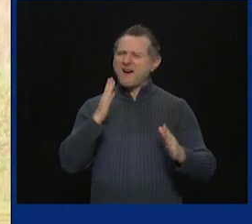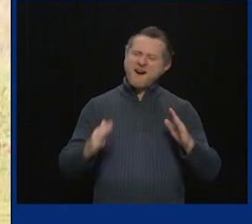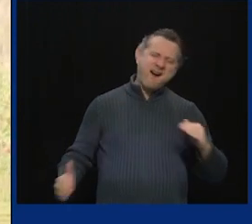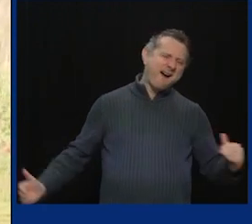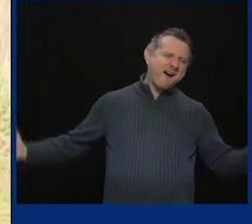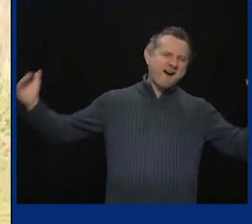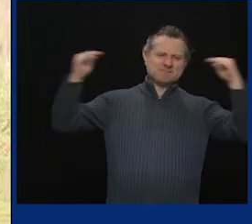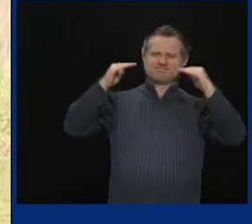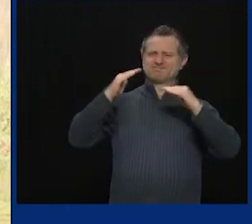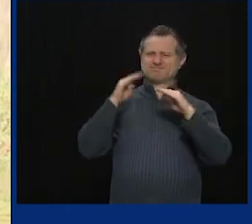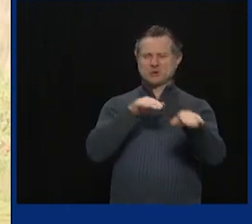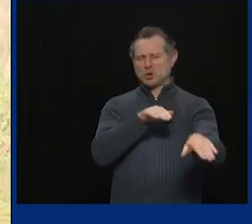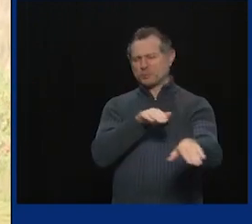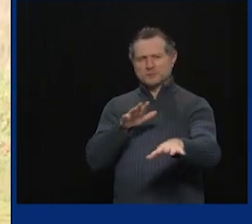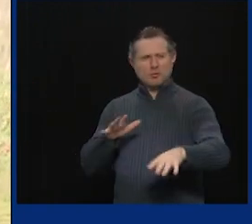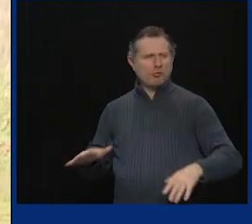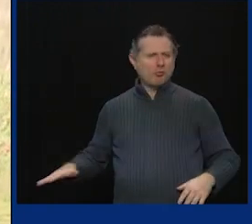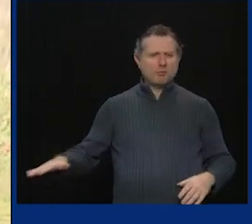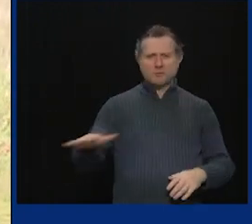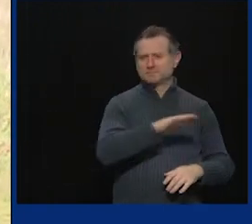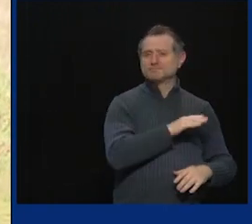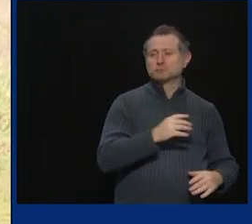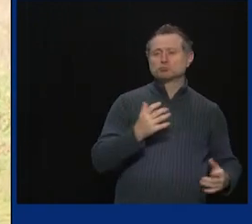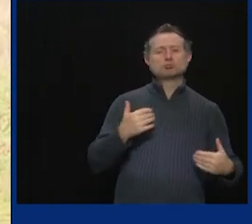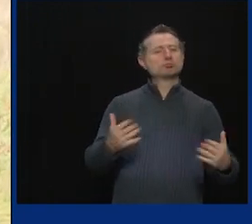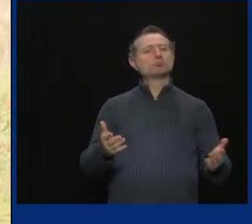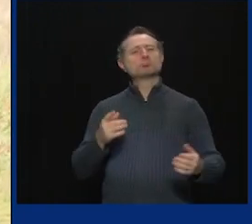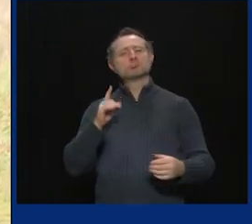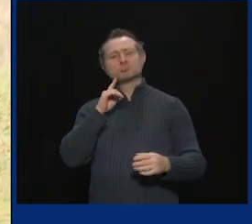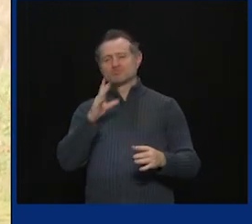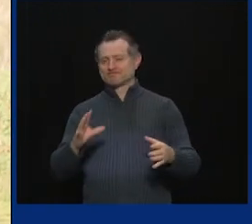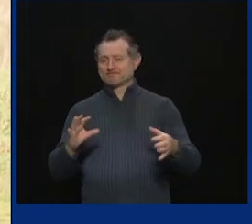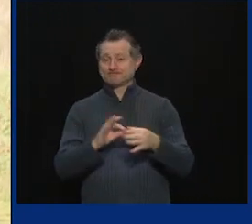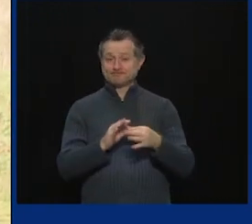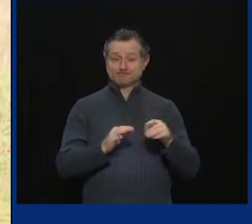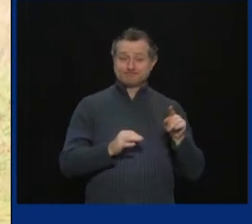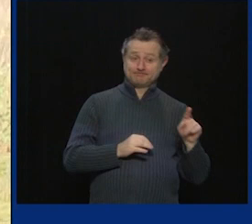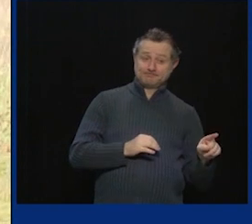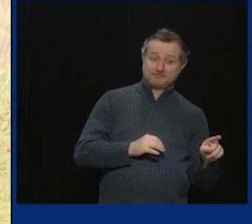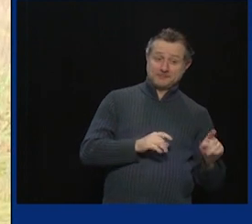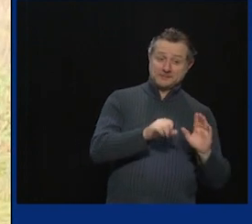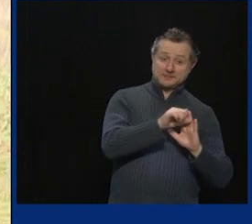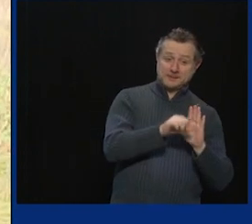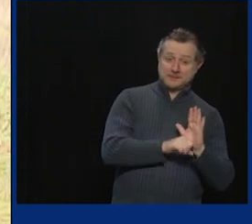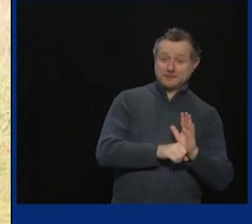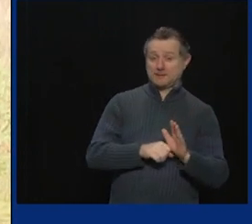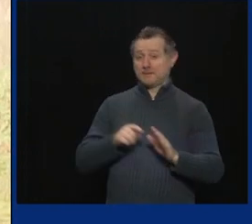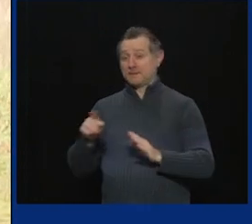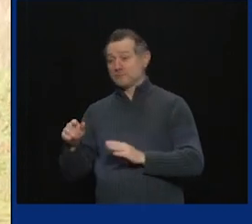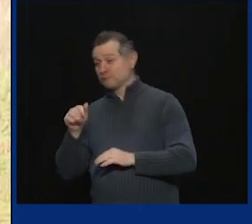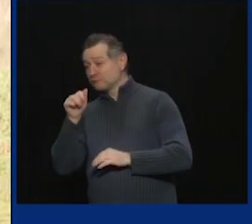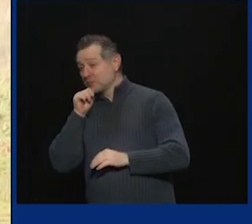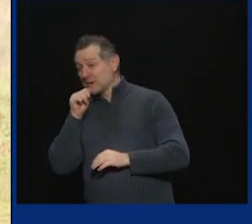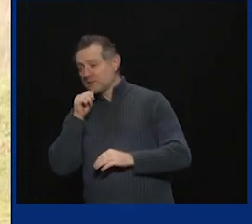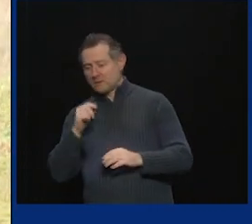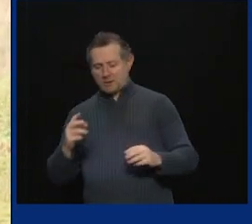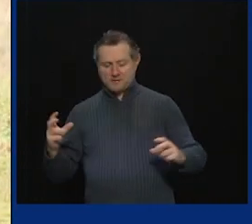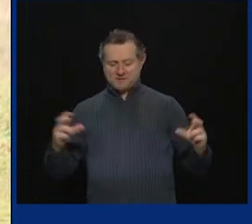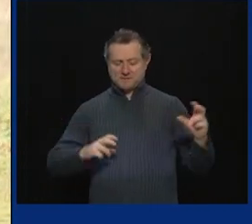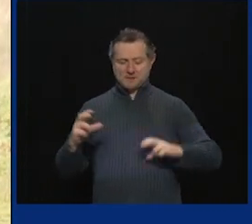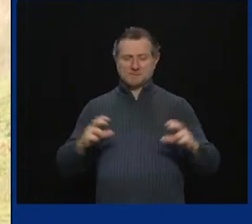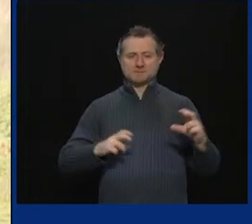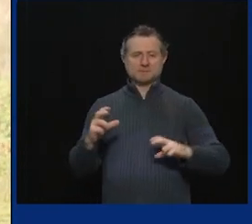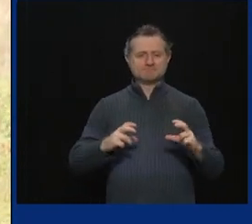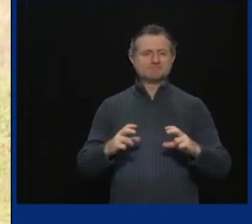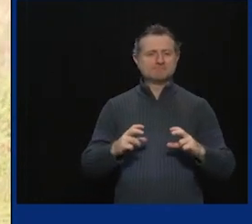investment along with our public investment. And we're going to be creating 12,400 megawatts of green energy. Again, a big number, but that's going